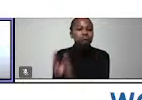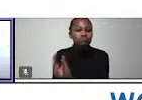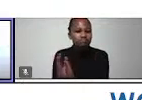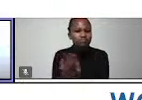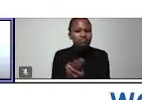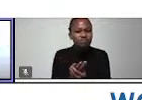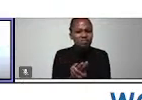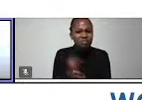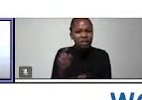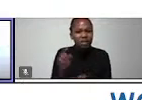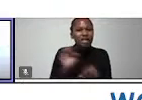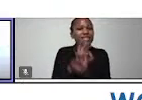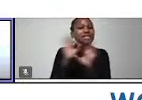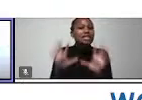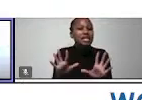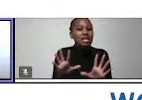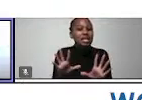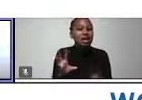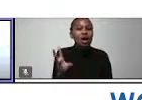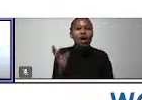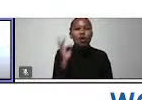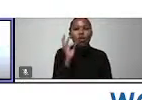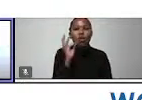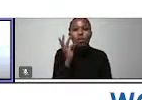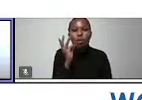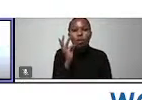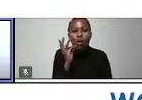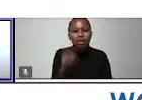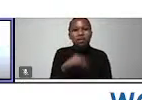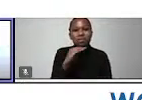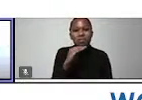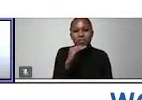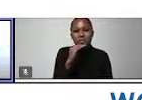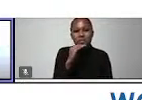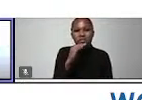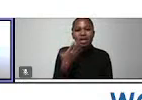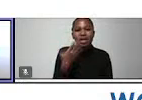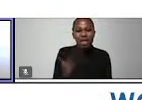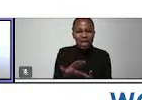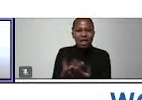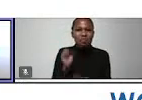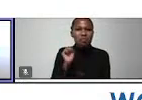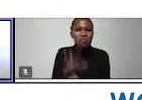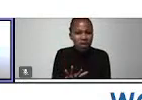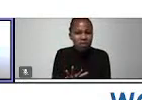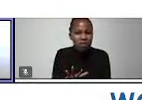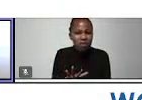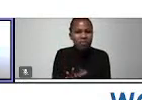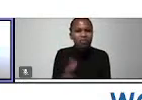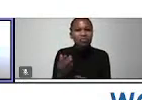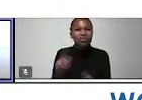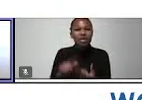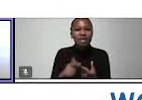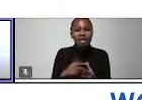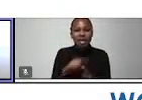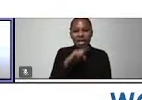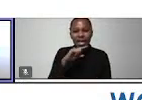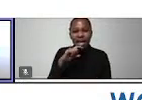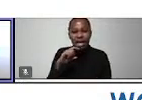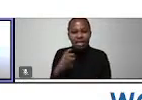And it's clear wines will be heavily, you know, affected, followed by citrus, and then, you know,